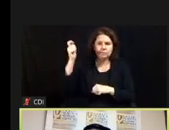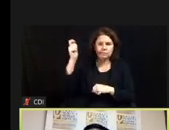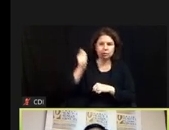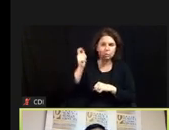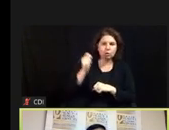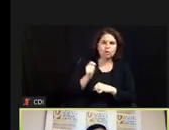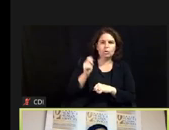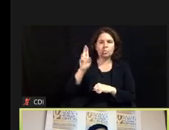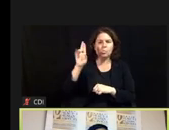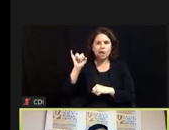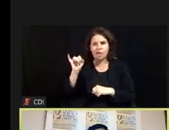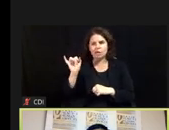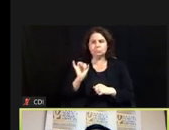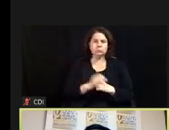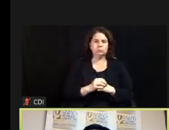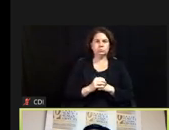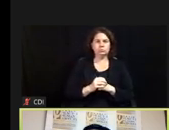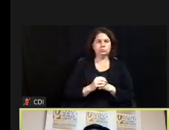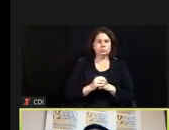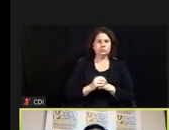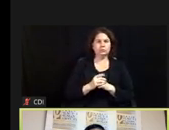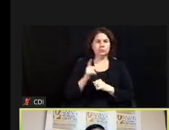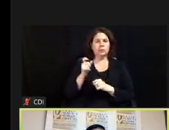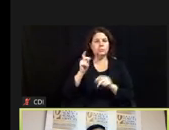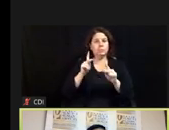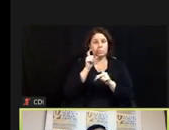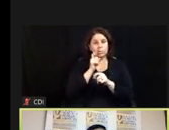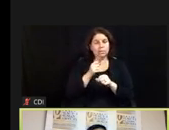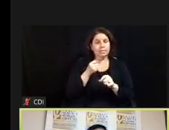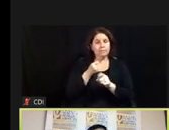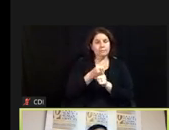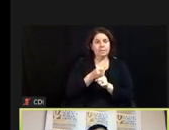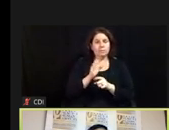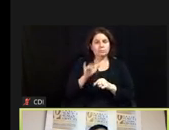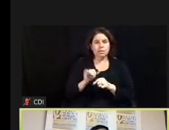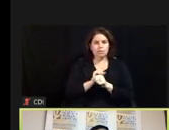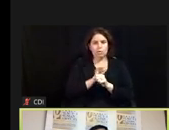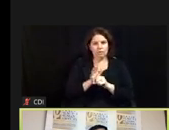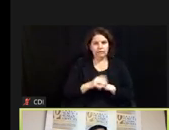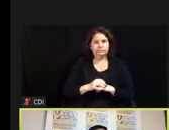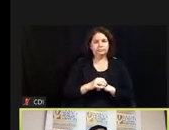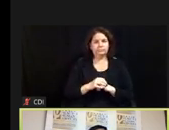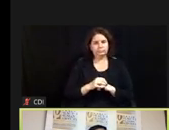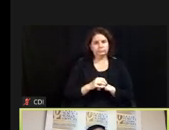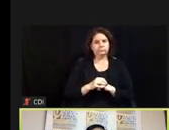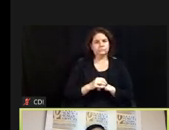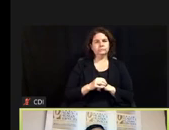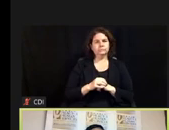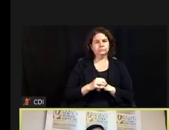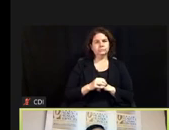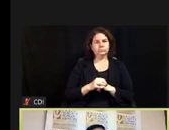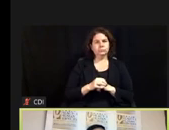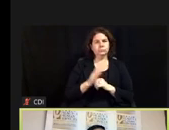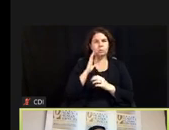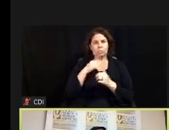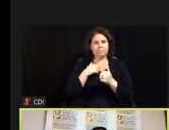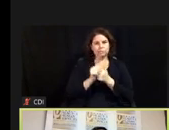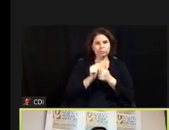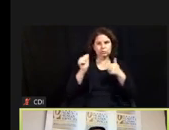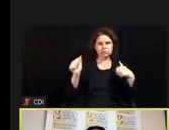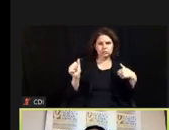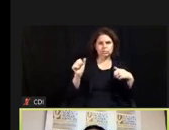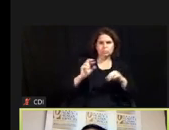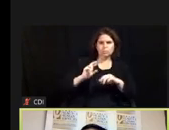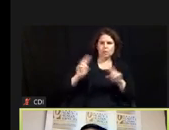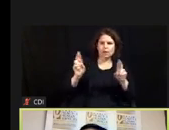COVID economic impacts. And we also have a virtual job readiness workshops that are available and being offered through the